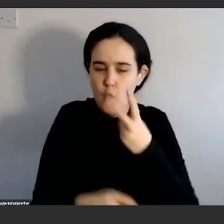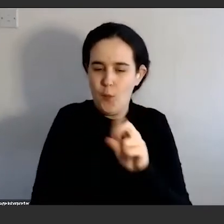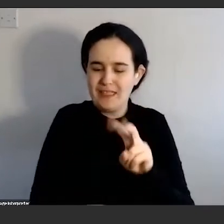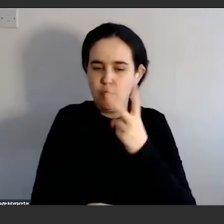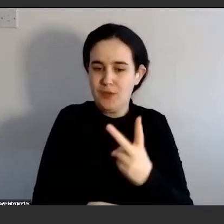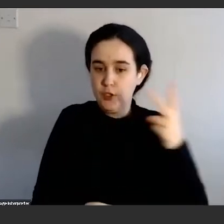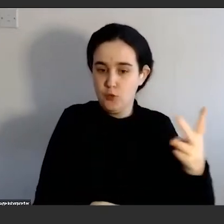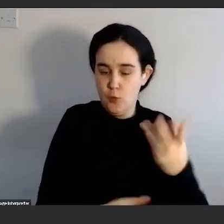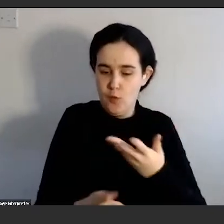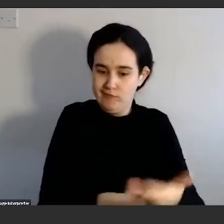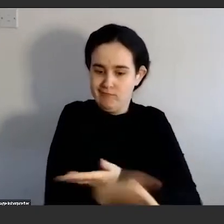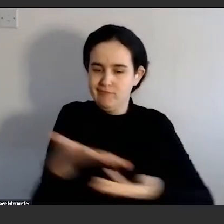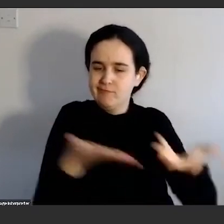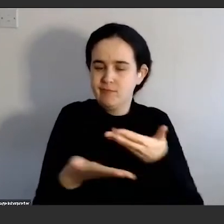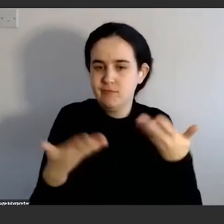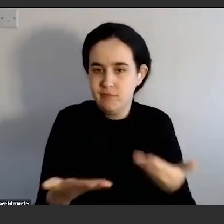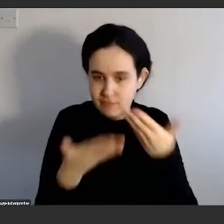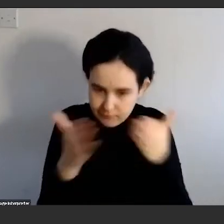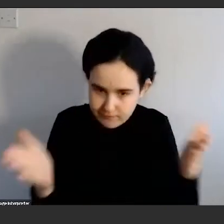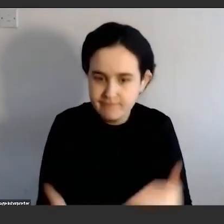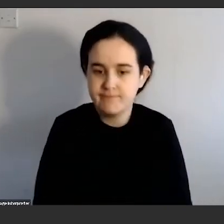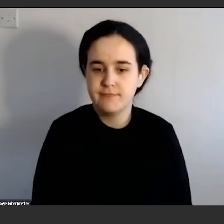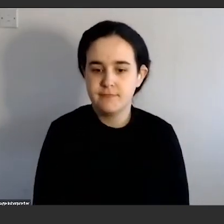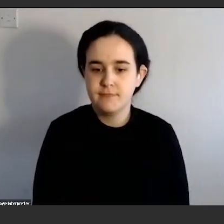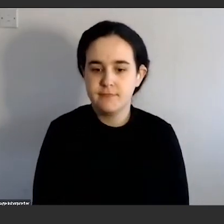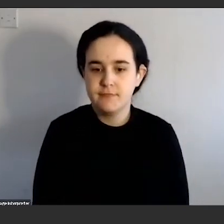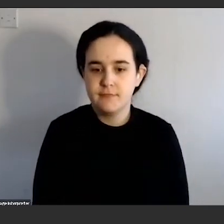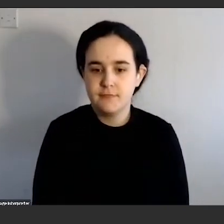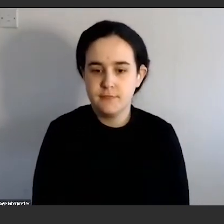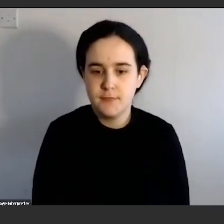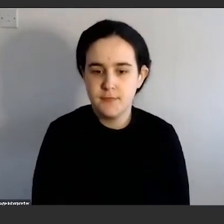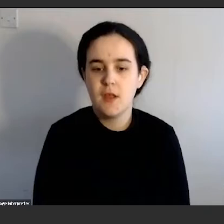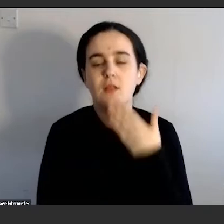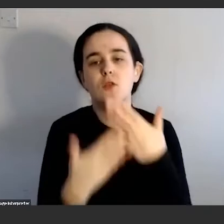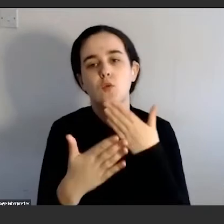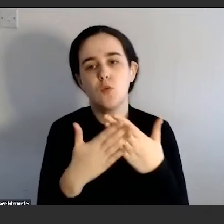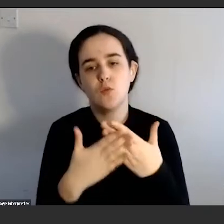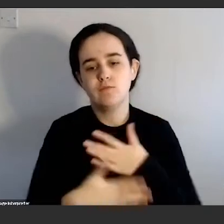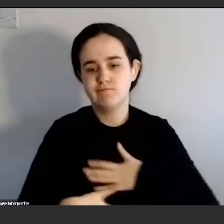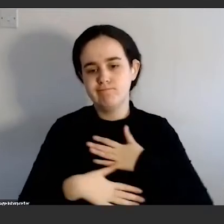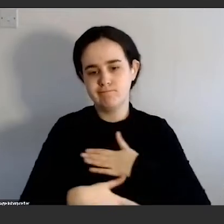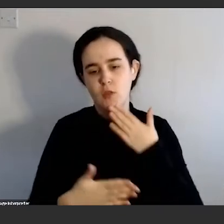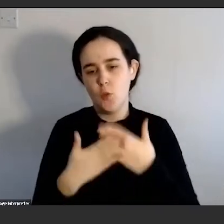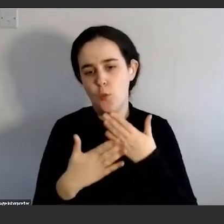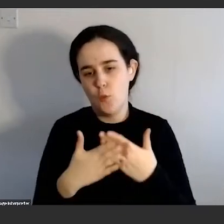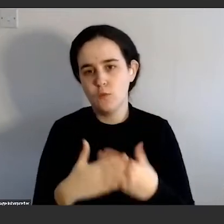Thank you, Femi, and very glad to see you again virtually. and Happy New